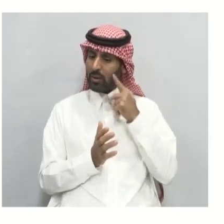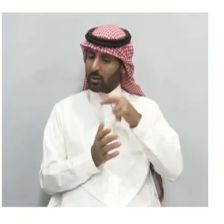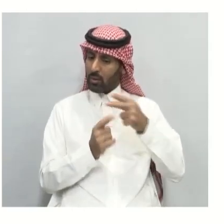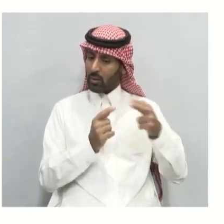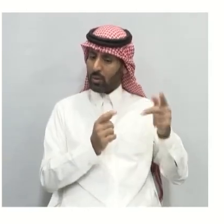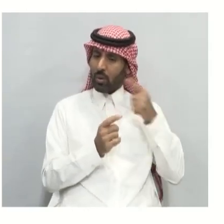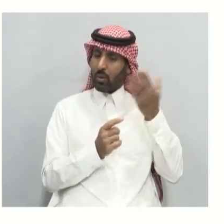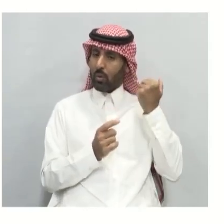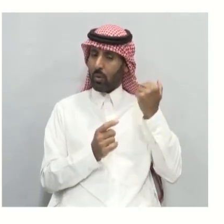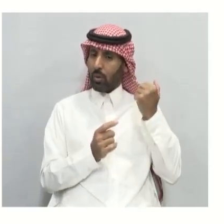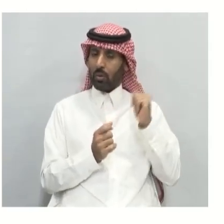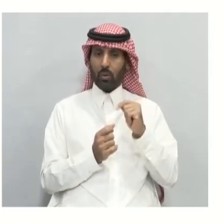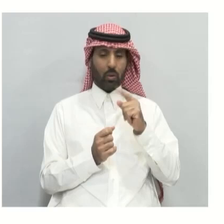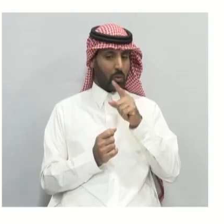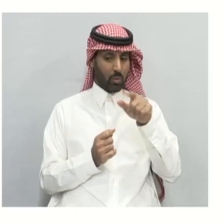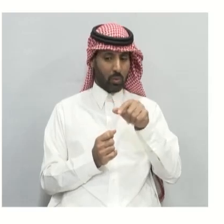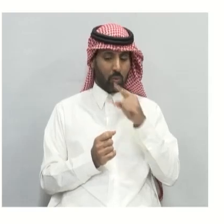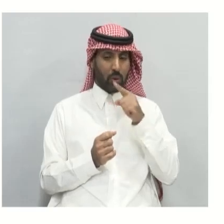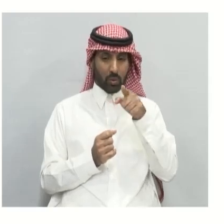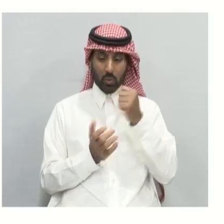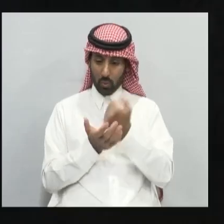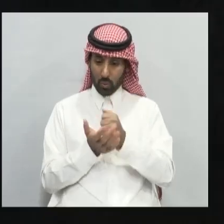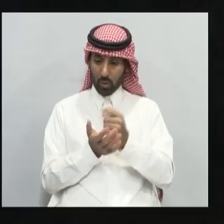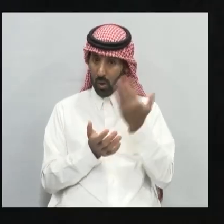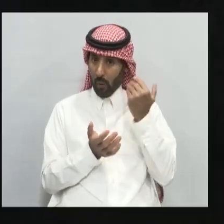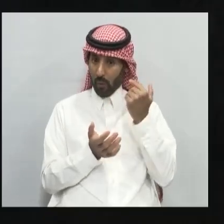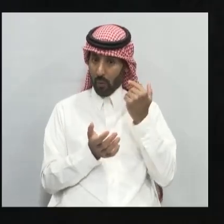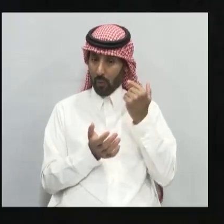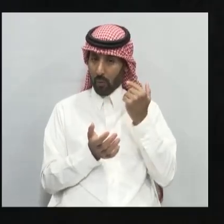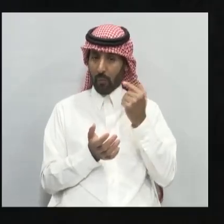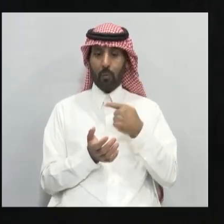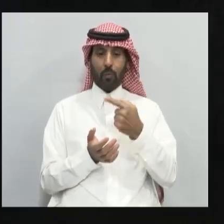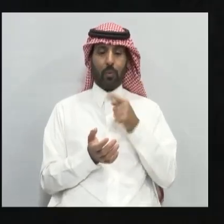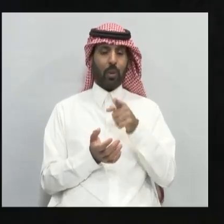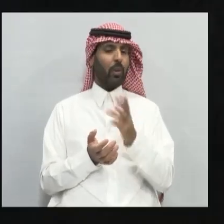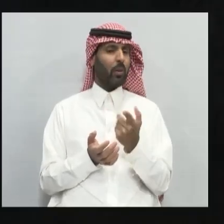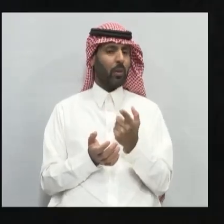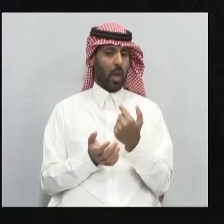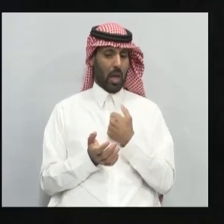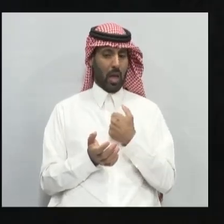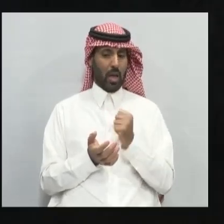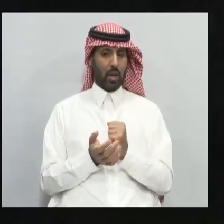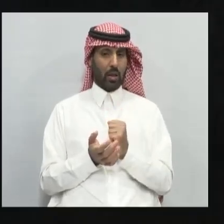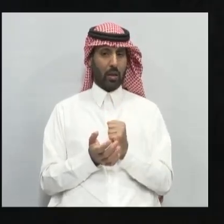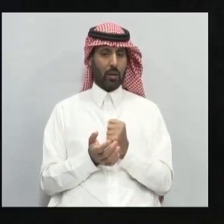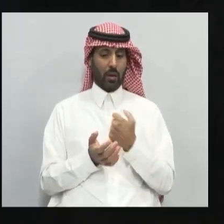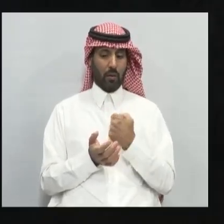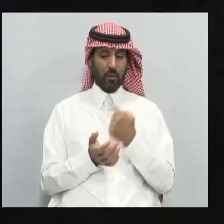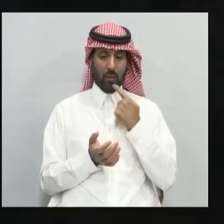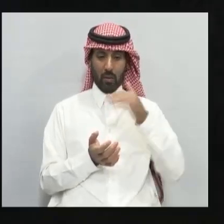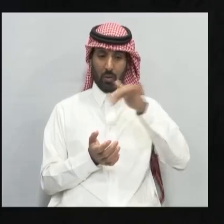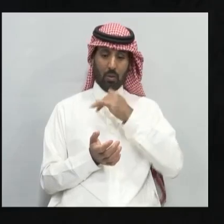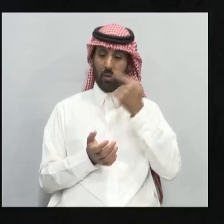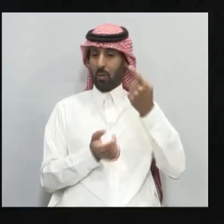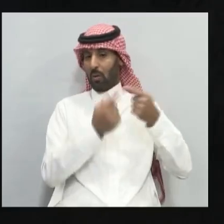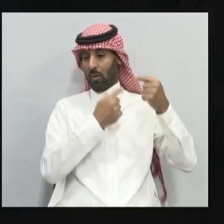past. What mistakes would you try to avoid? Maybe we'll speak about if I can go back